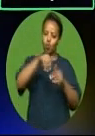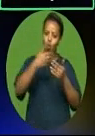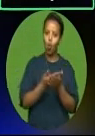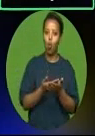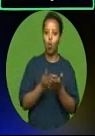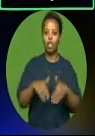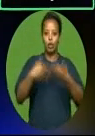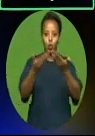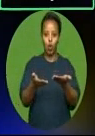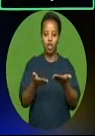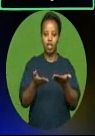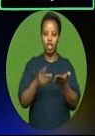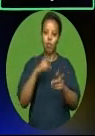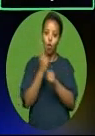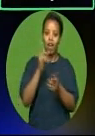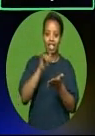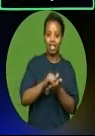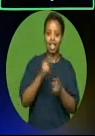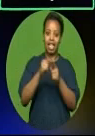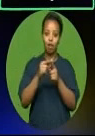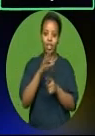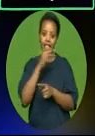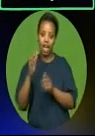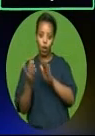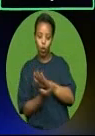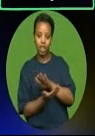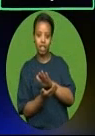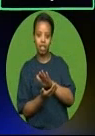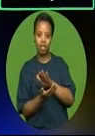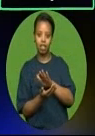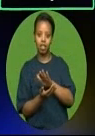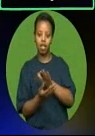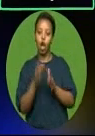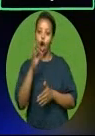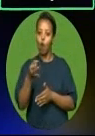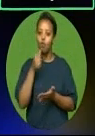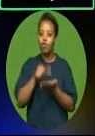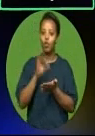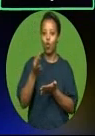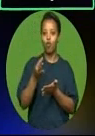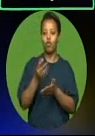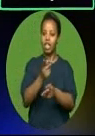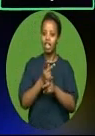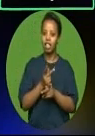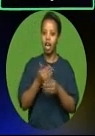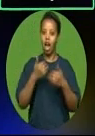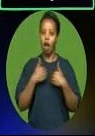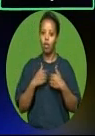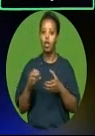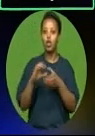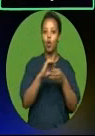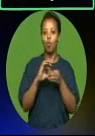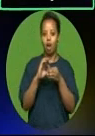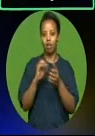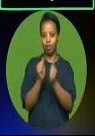drawings provided that the terms and conditions of letter of credit have been complied with.